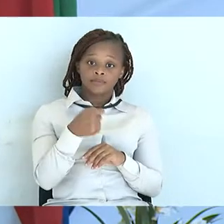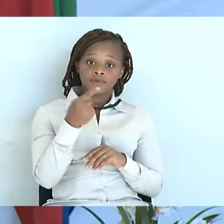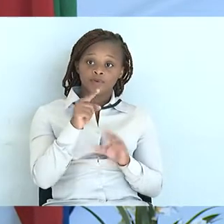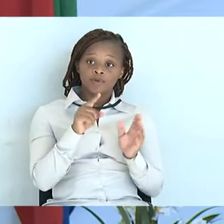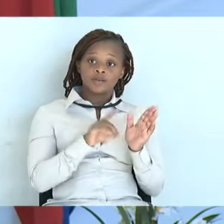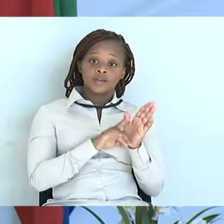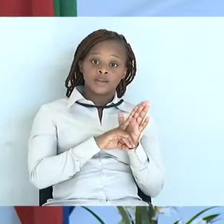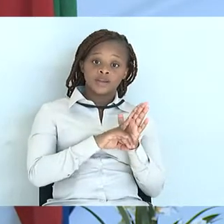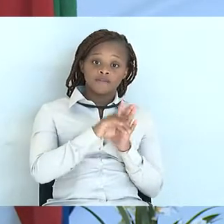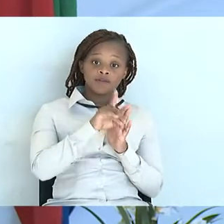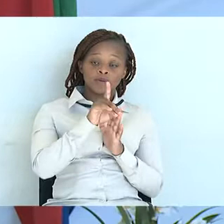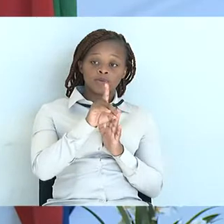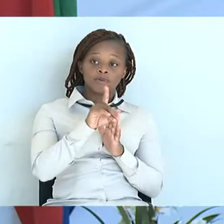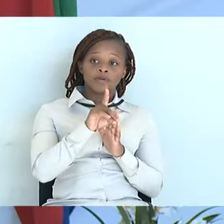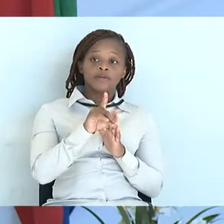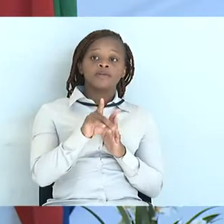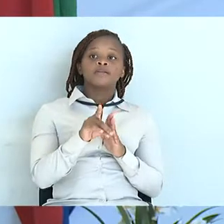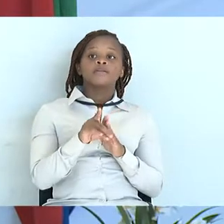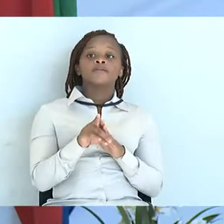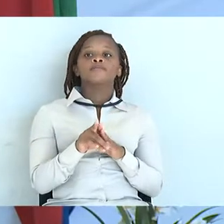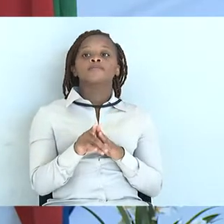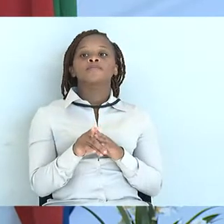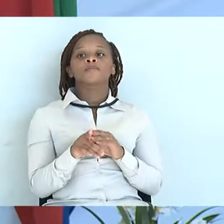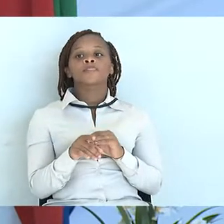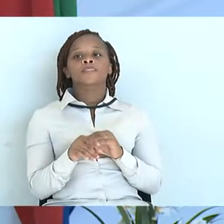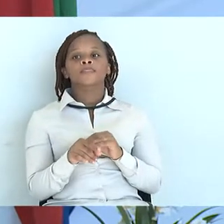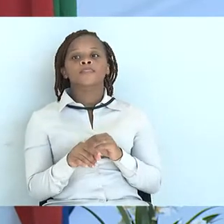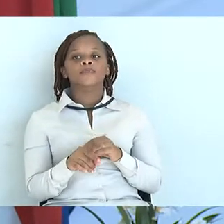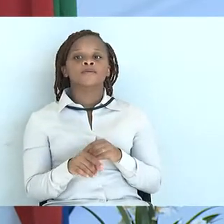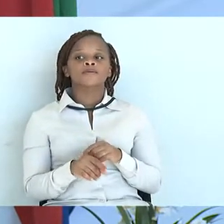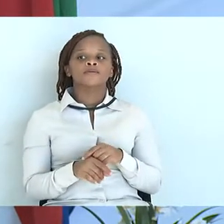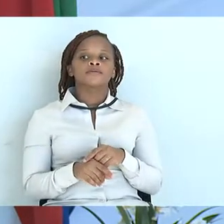we focus on the skilling of our people.